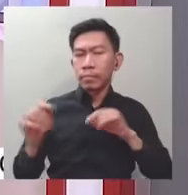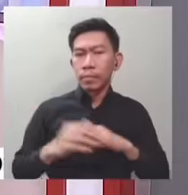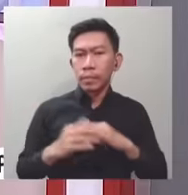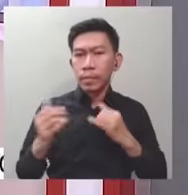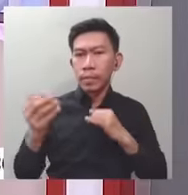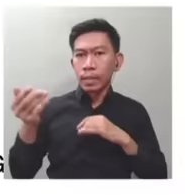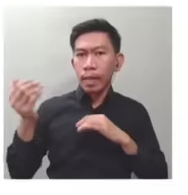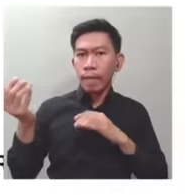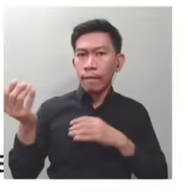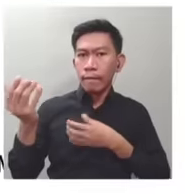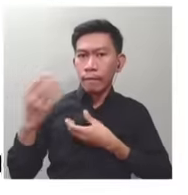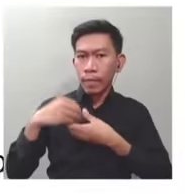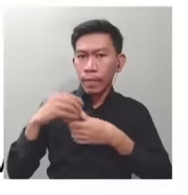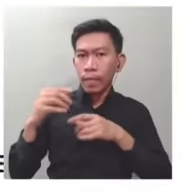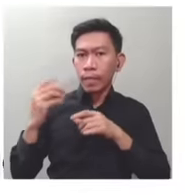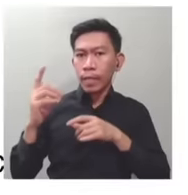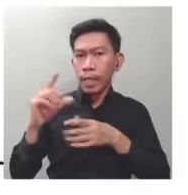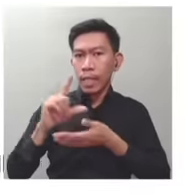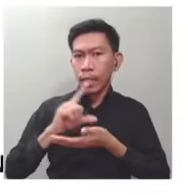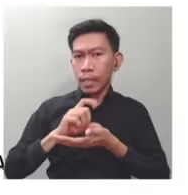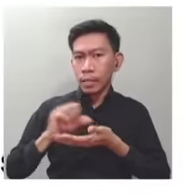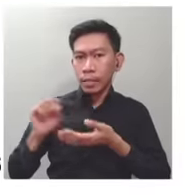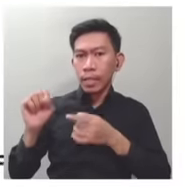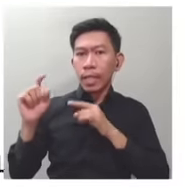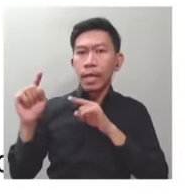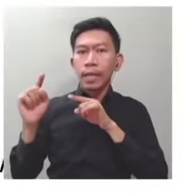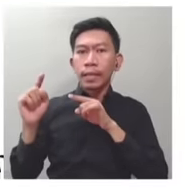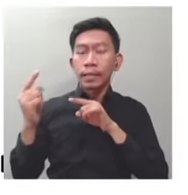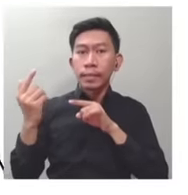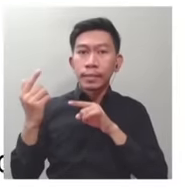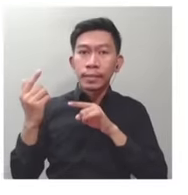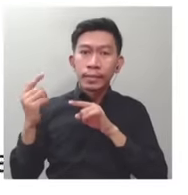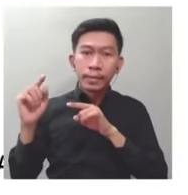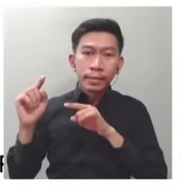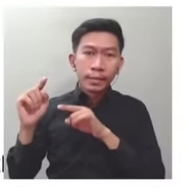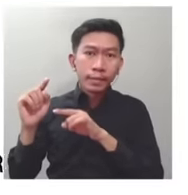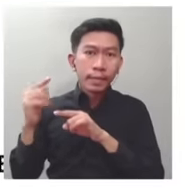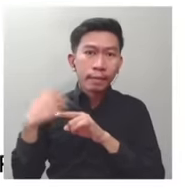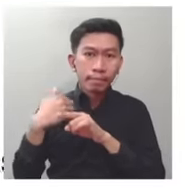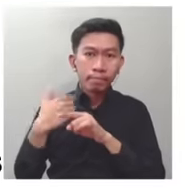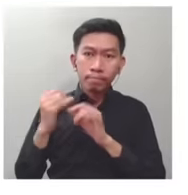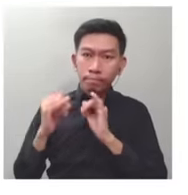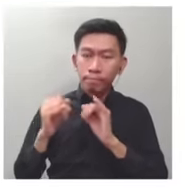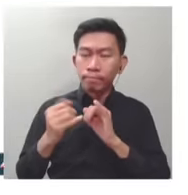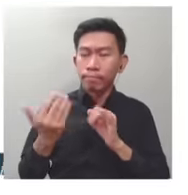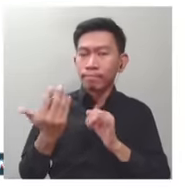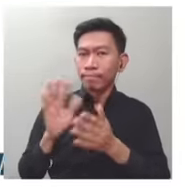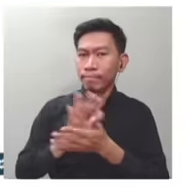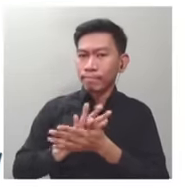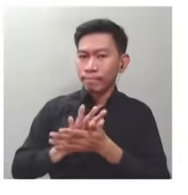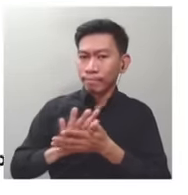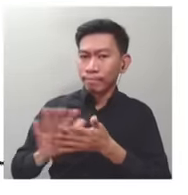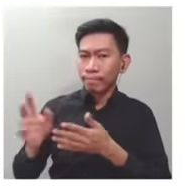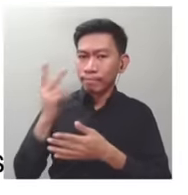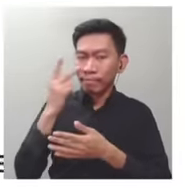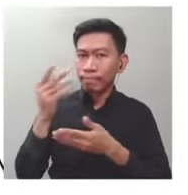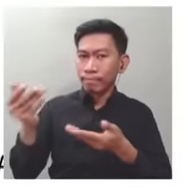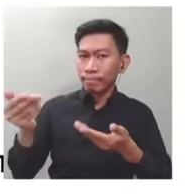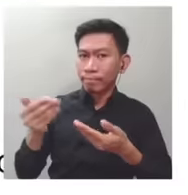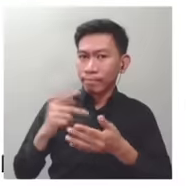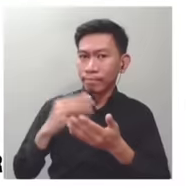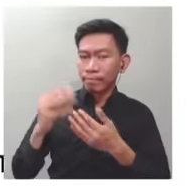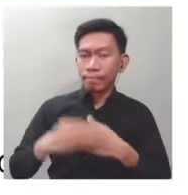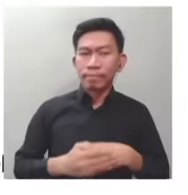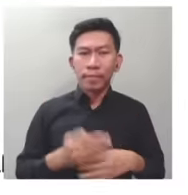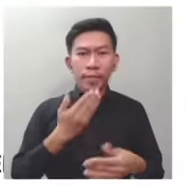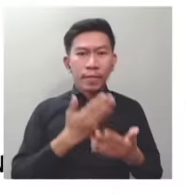Salle University, Renato De Castro. Professor, nice to see you again. Thanks for joining us today and welcome to the program. Good afternoon, Carmina. I hope